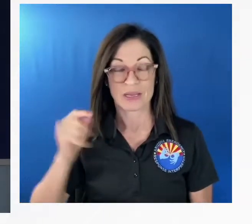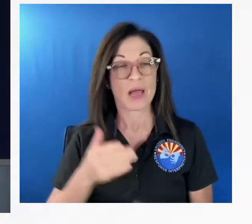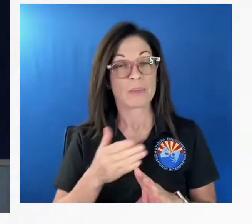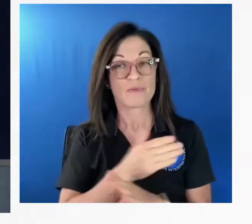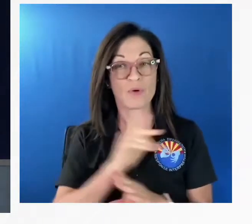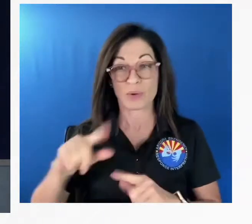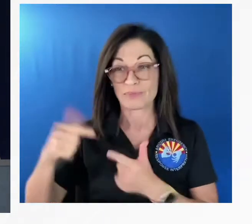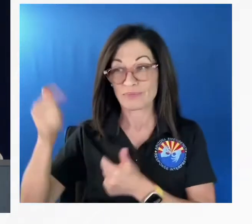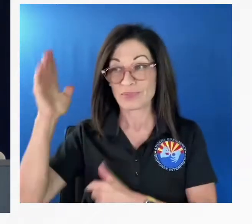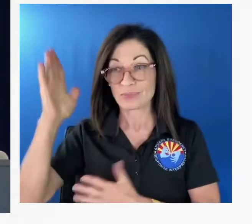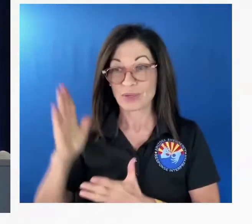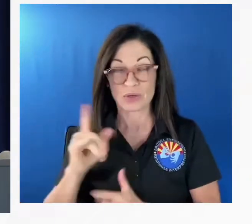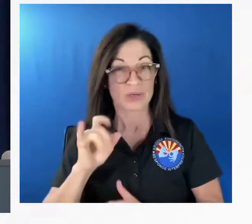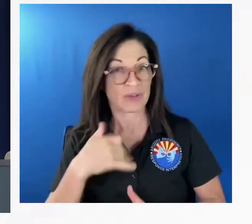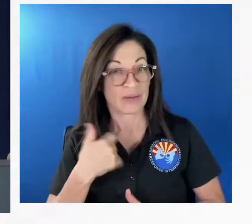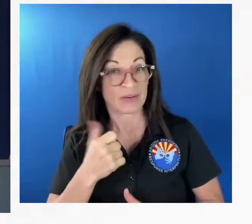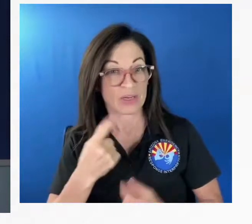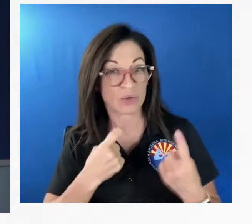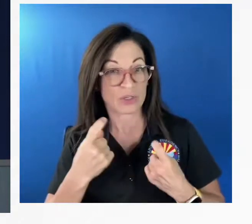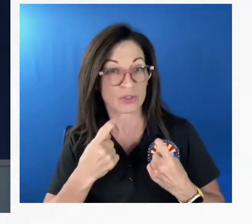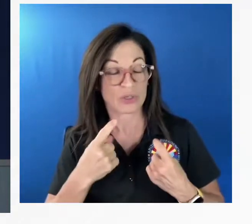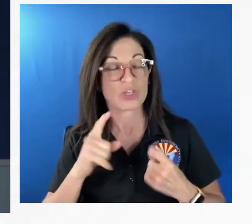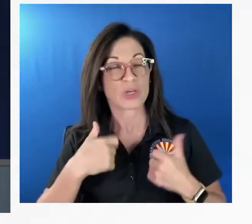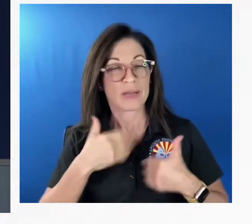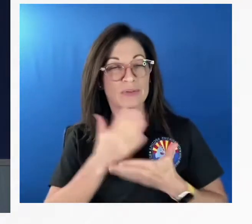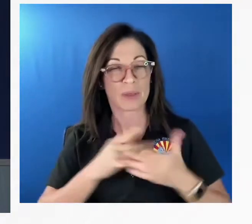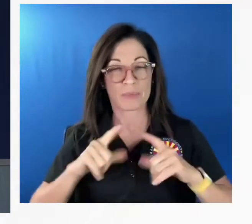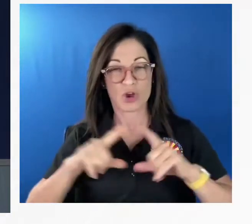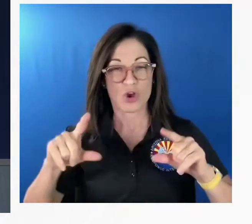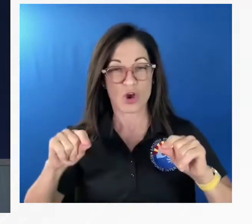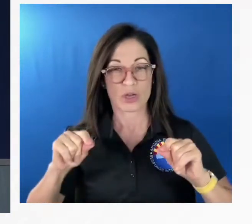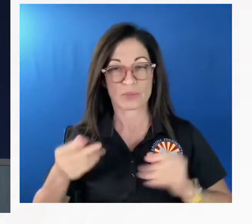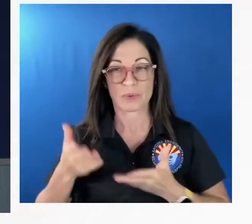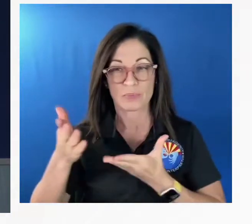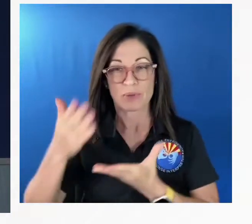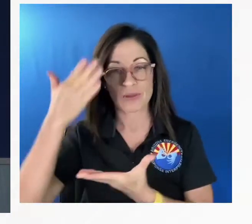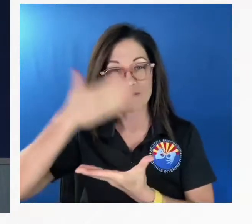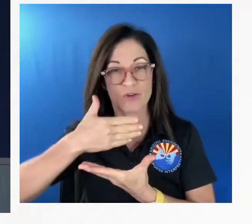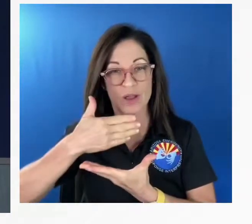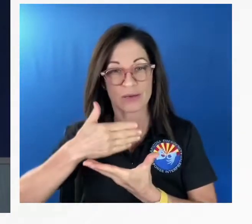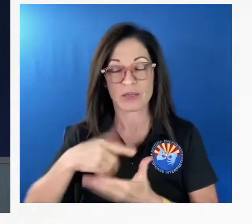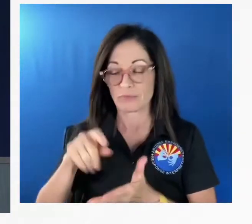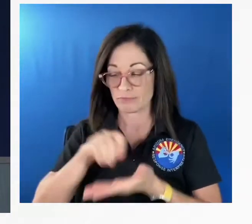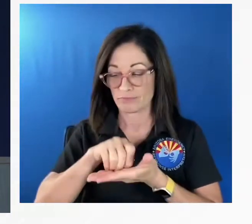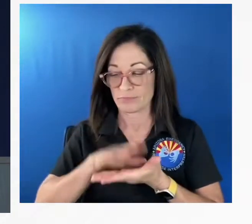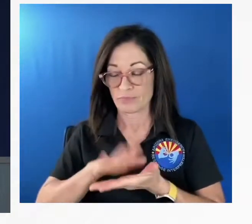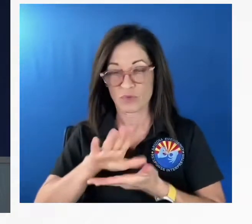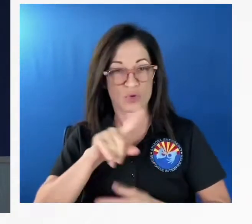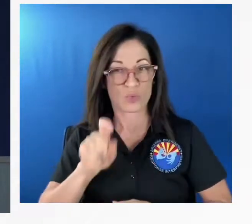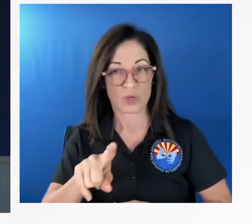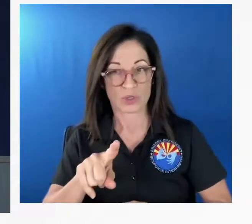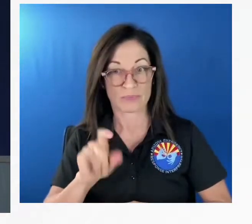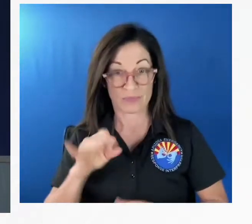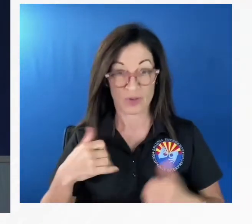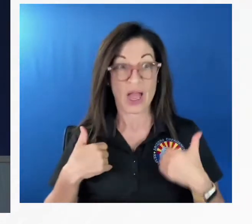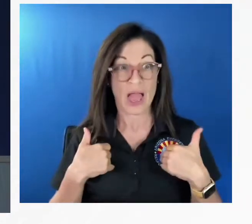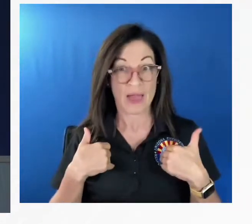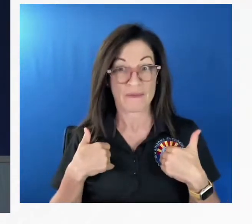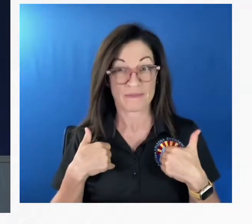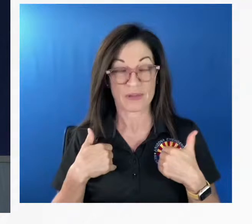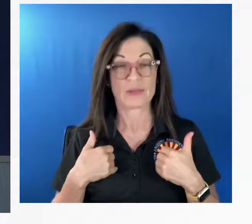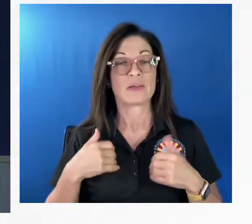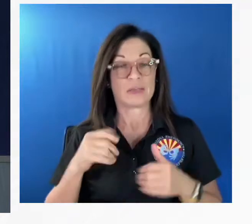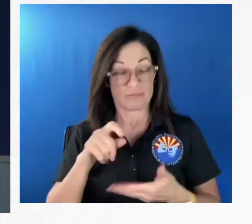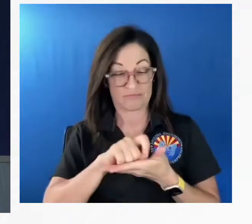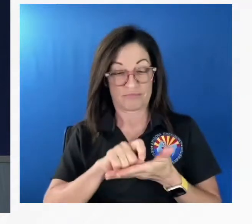any questions, there should have been some index cards at the front here for you to write your questions on. If you have those and you have a question, please